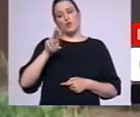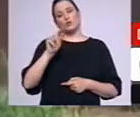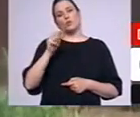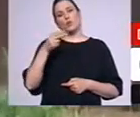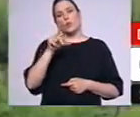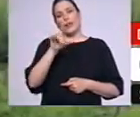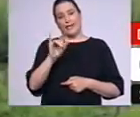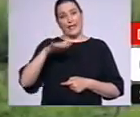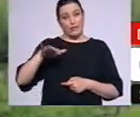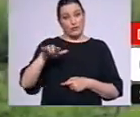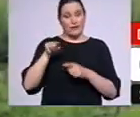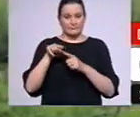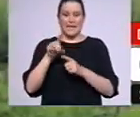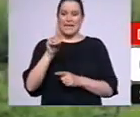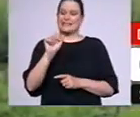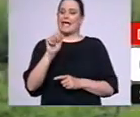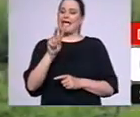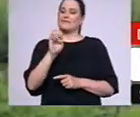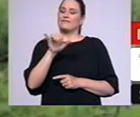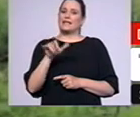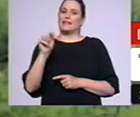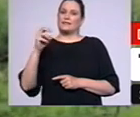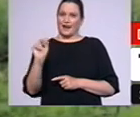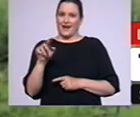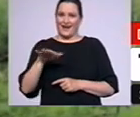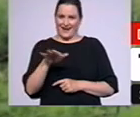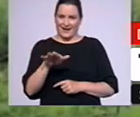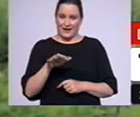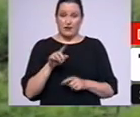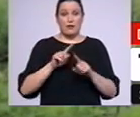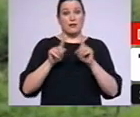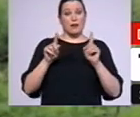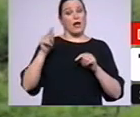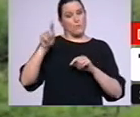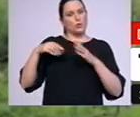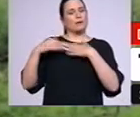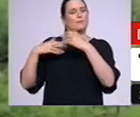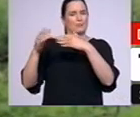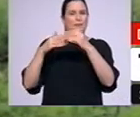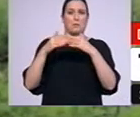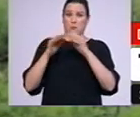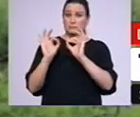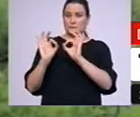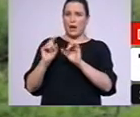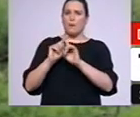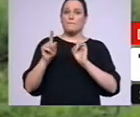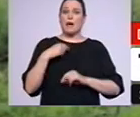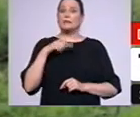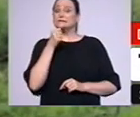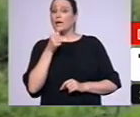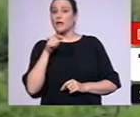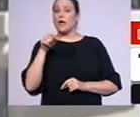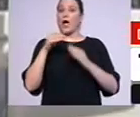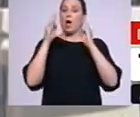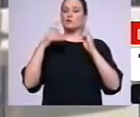where the city of Ekurhuleni is building hundreds of RDP homes. But whistleblowers claim that these houses are being invaded and sold to